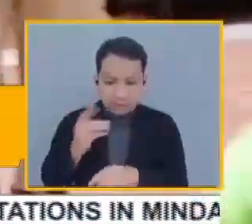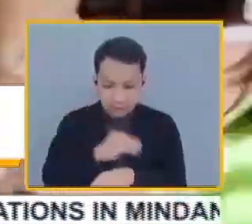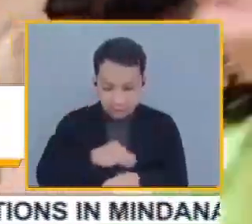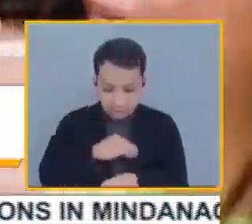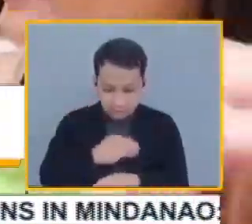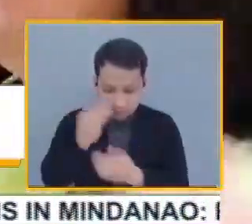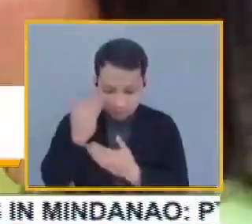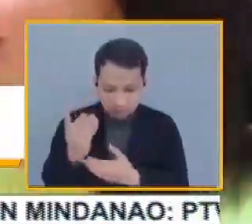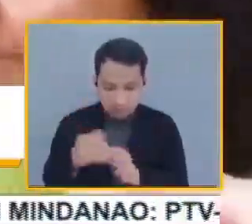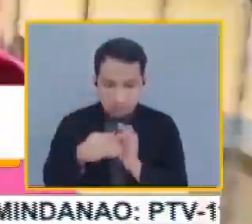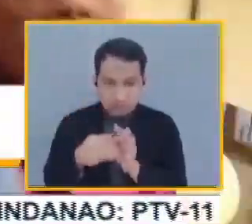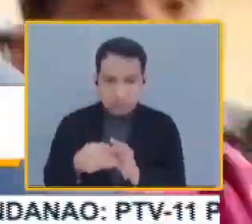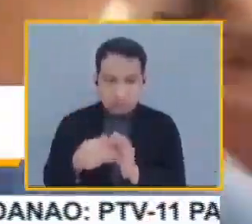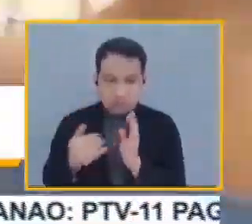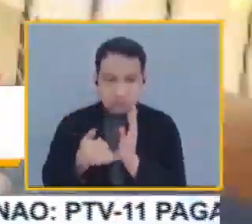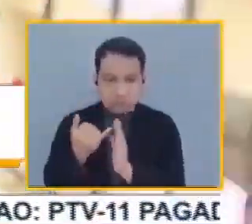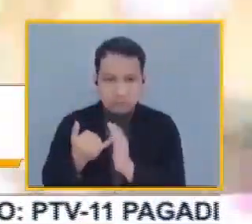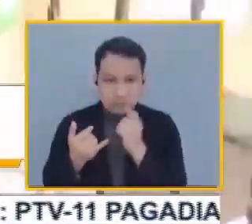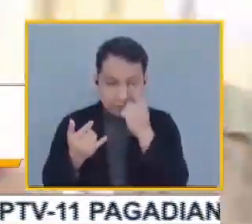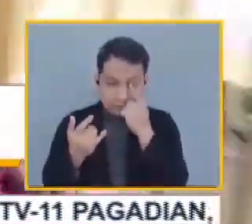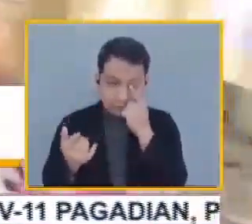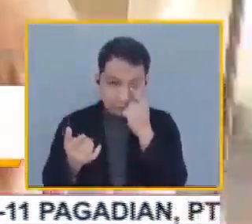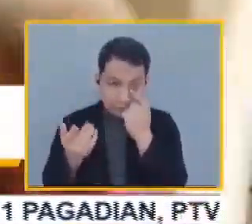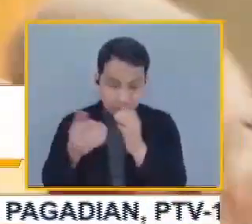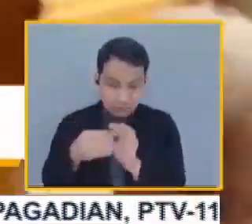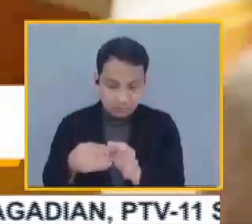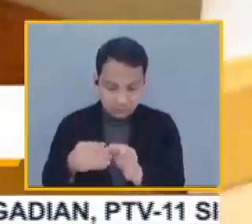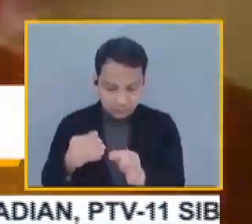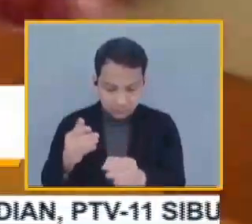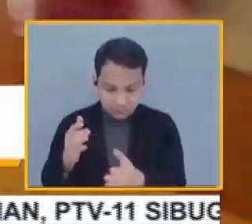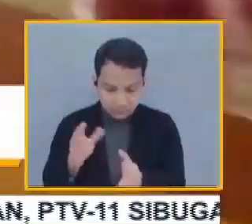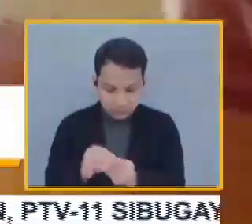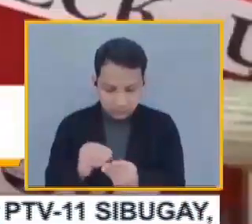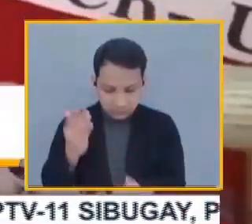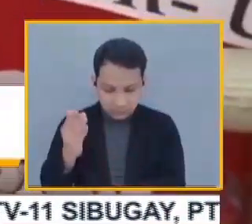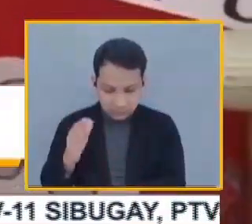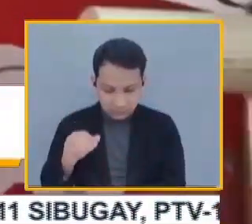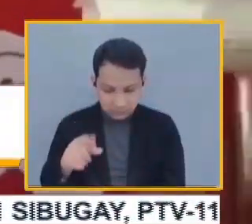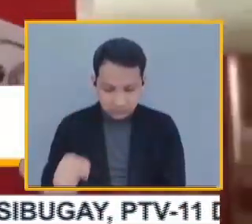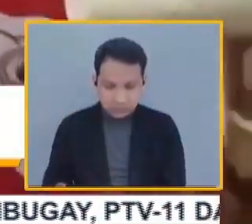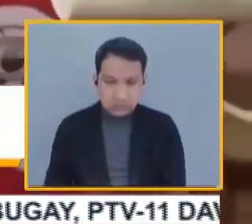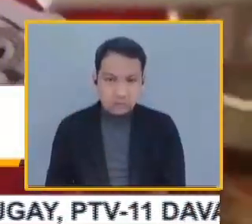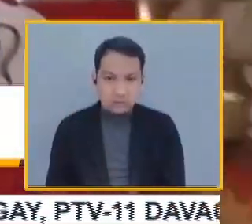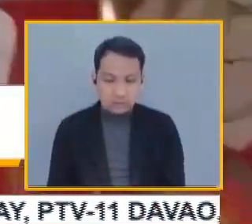Journal little sister's home of the abandoned elderly s San